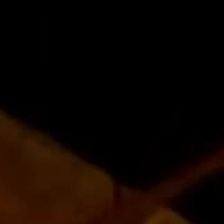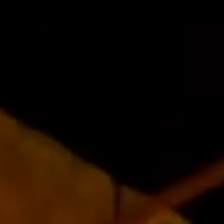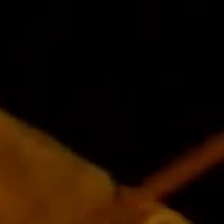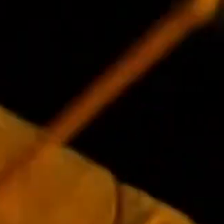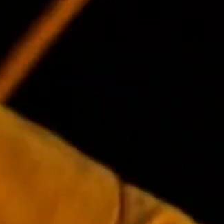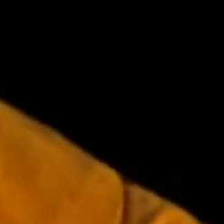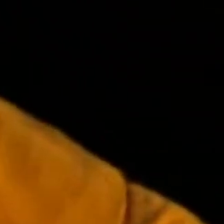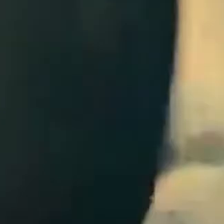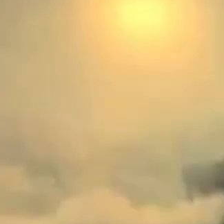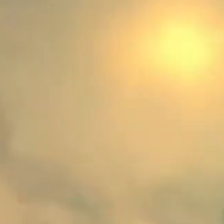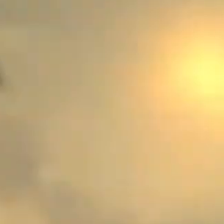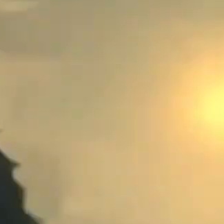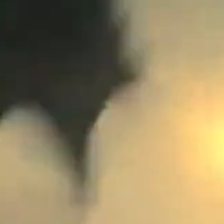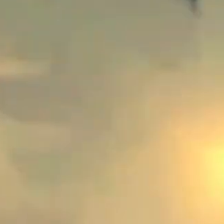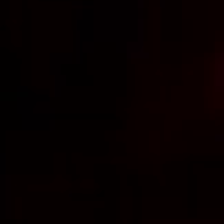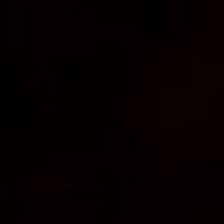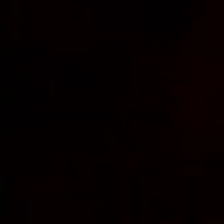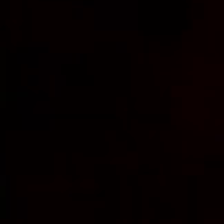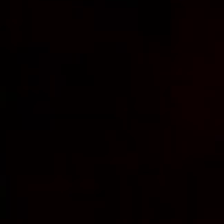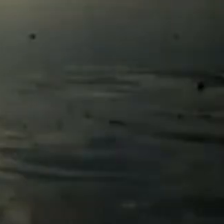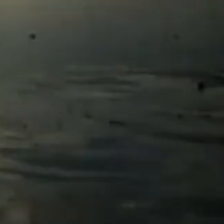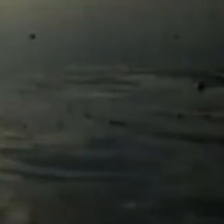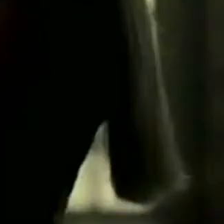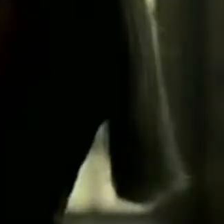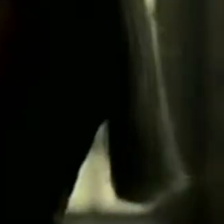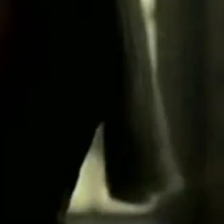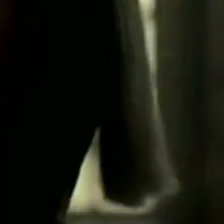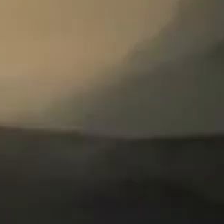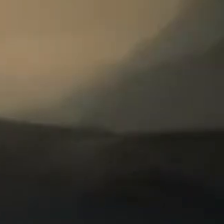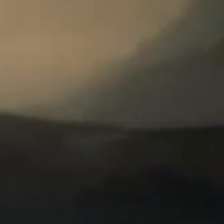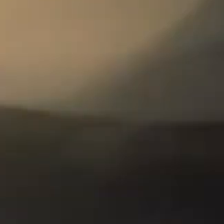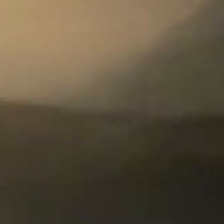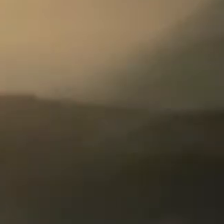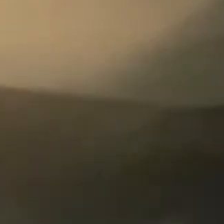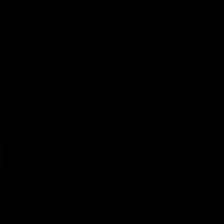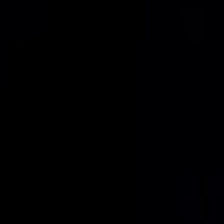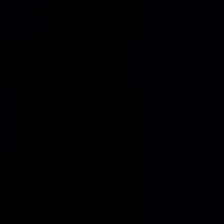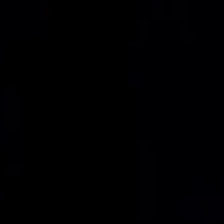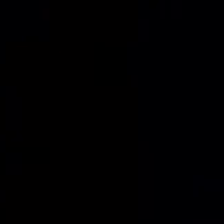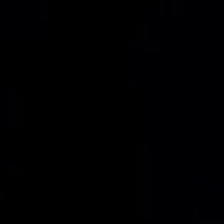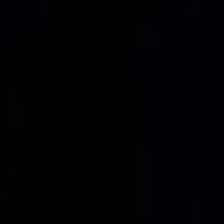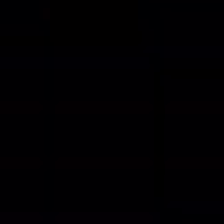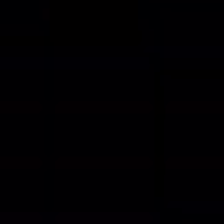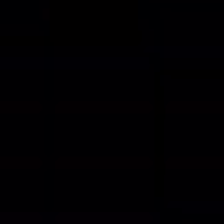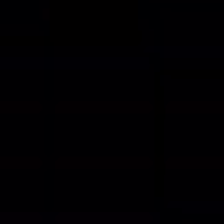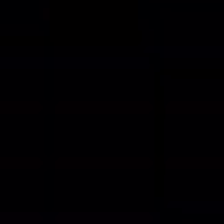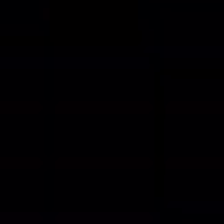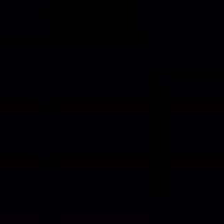Knives will come out. They see you as you are.